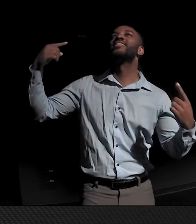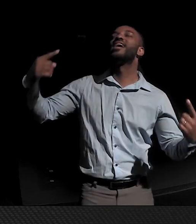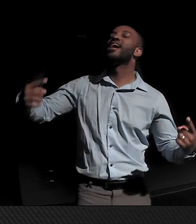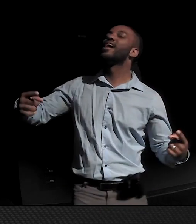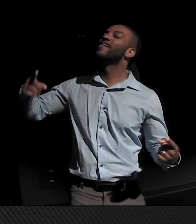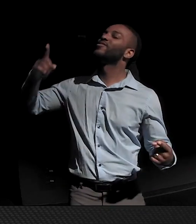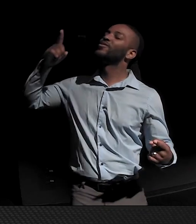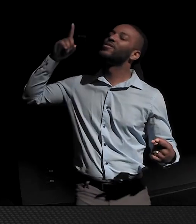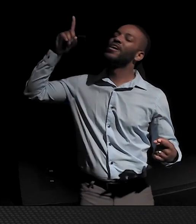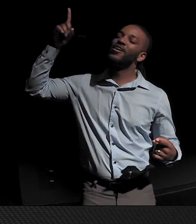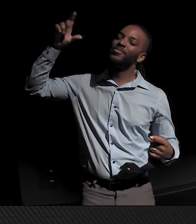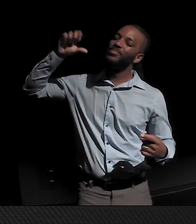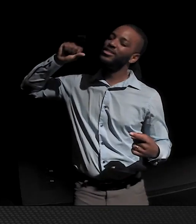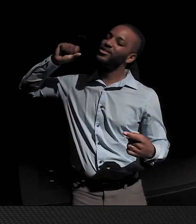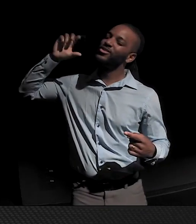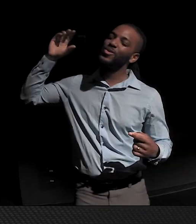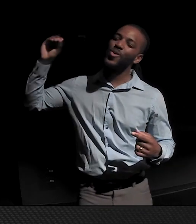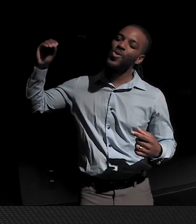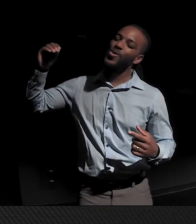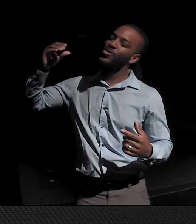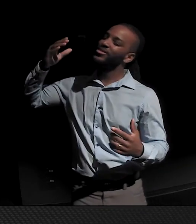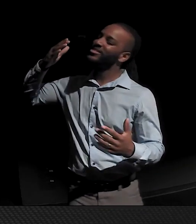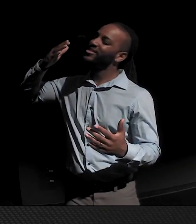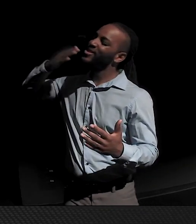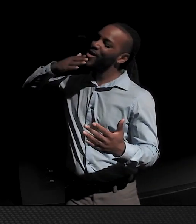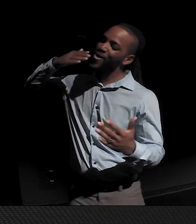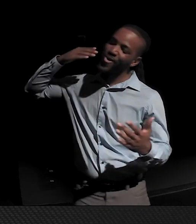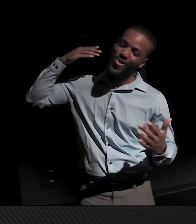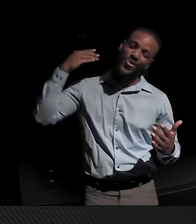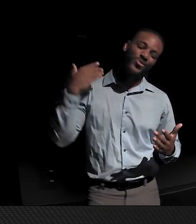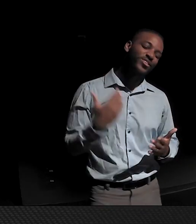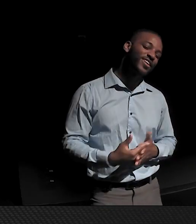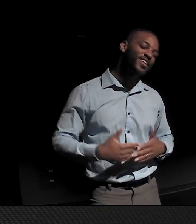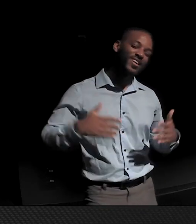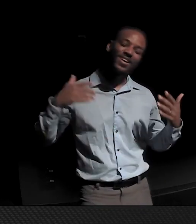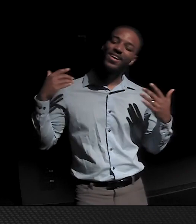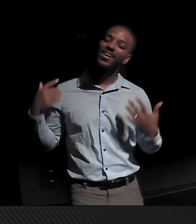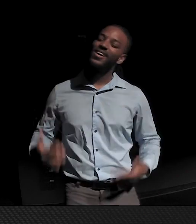All my life you have been so, so